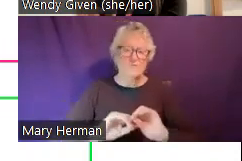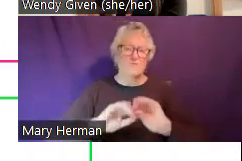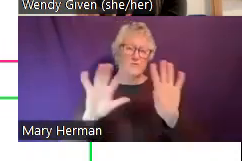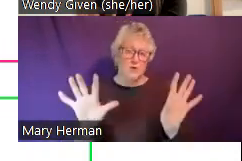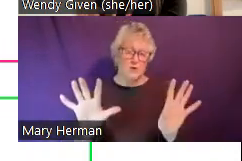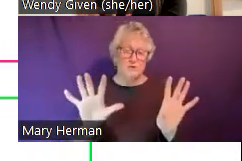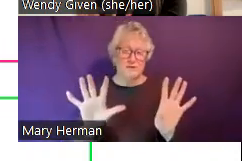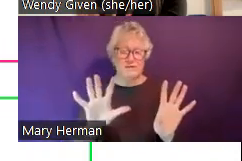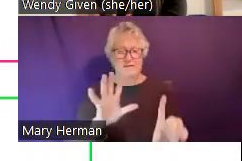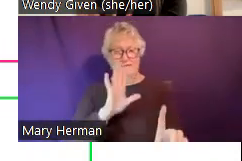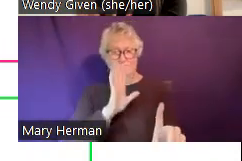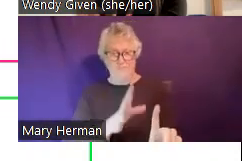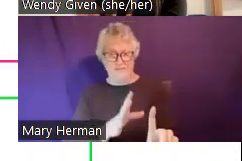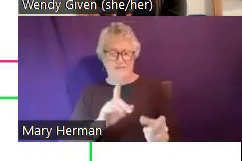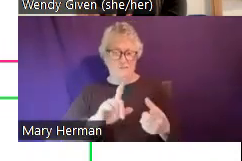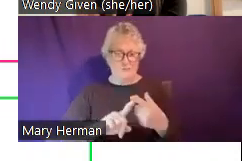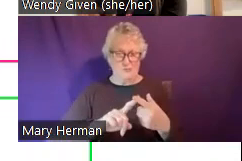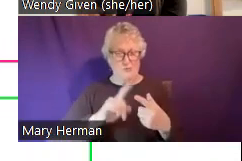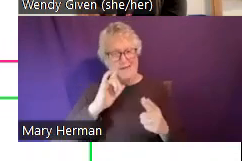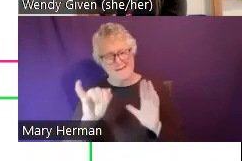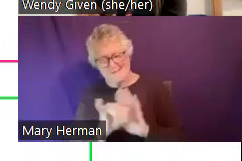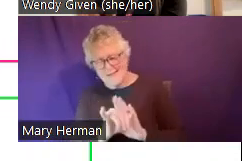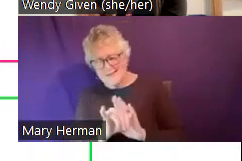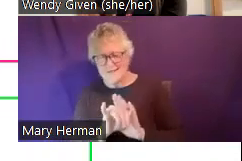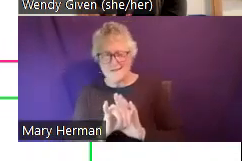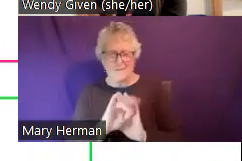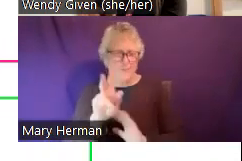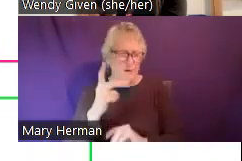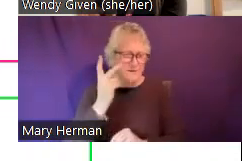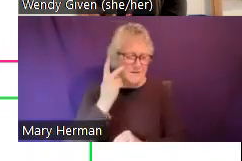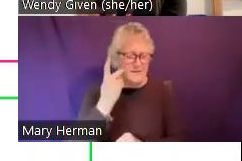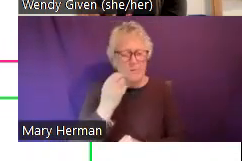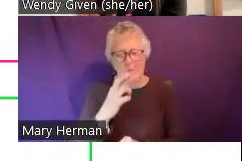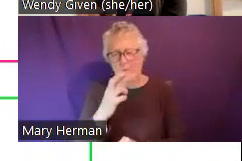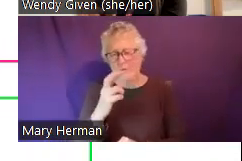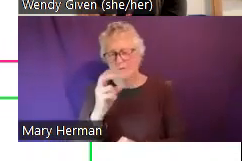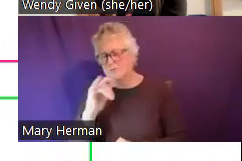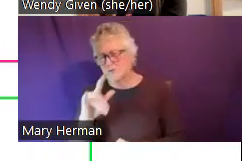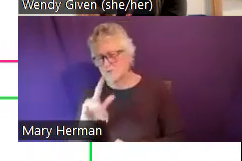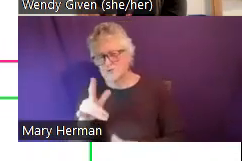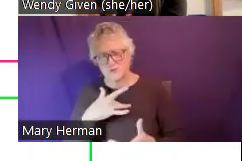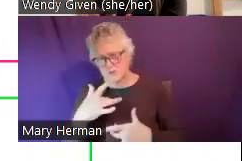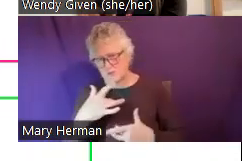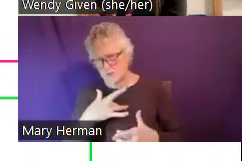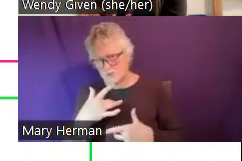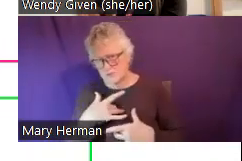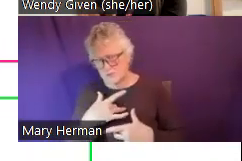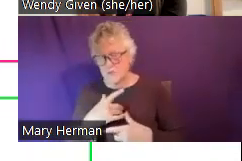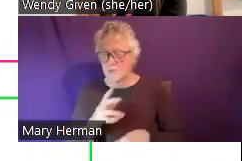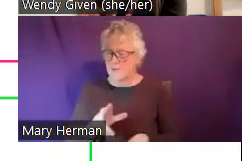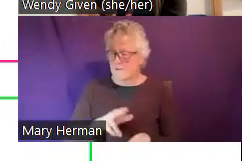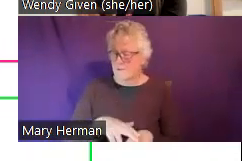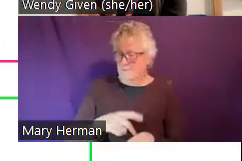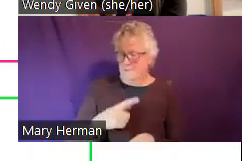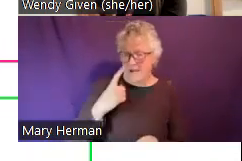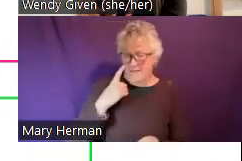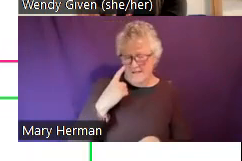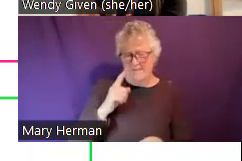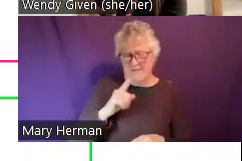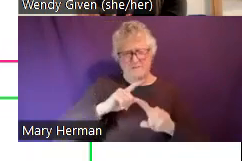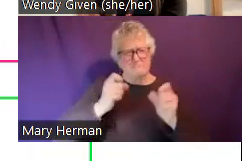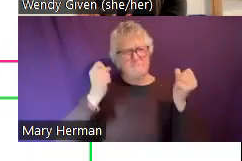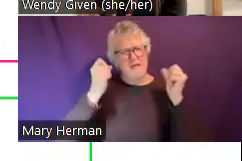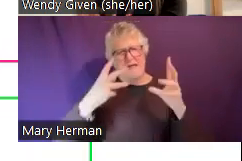an identity politic or to social concerns. Of course, I think that there are a lot of ways